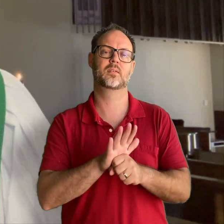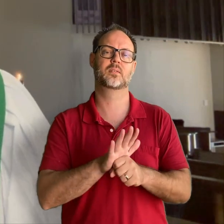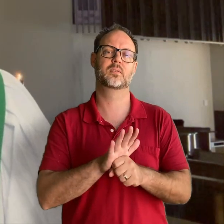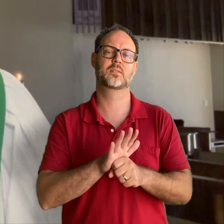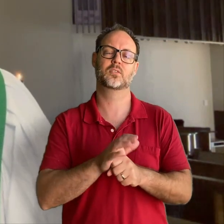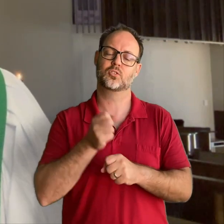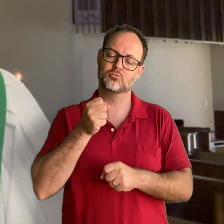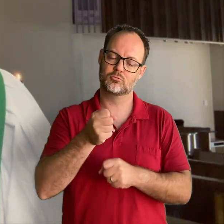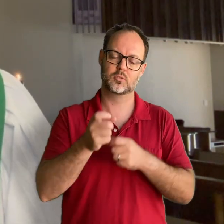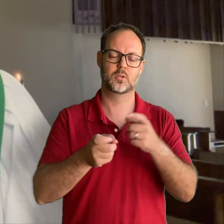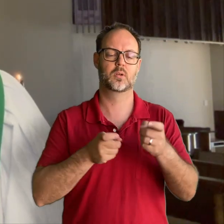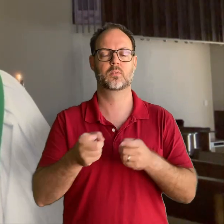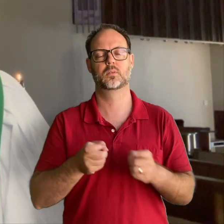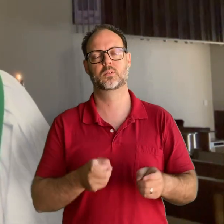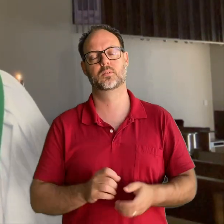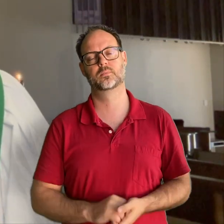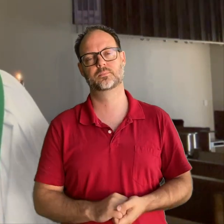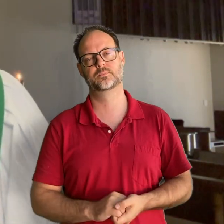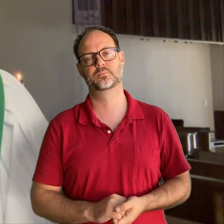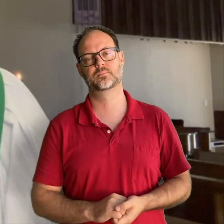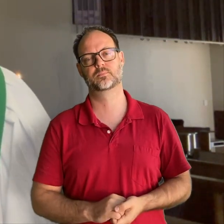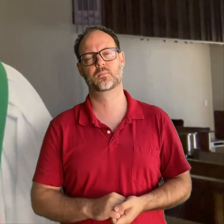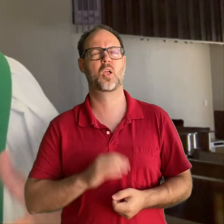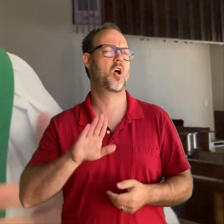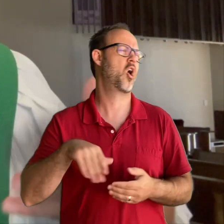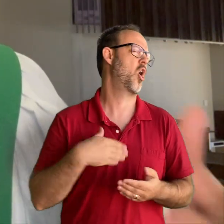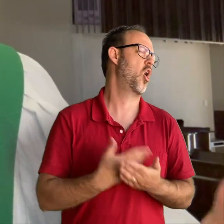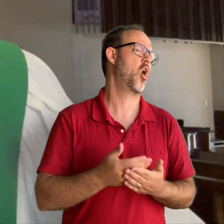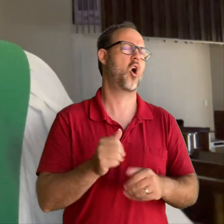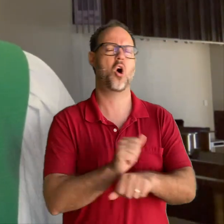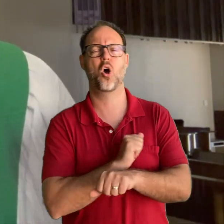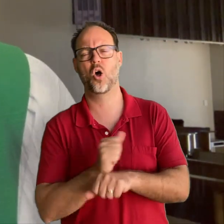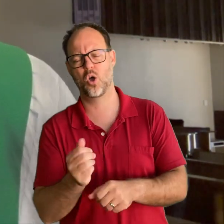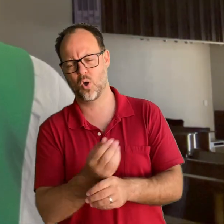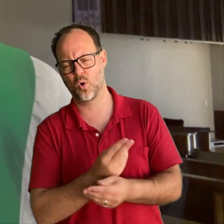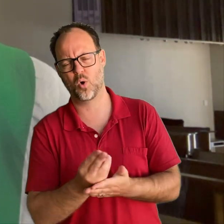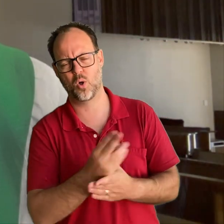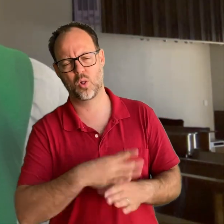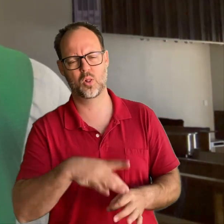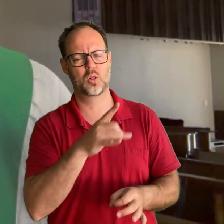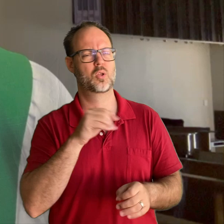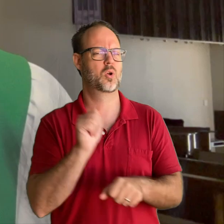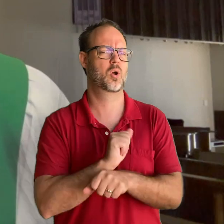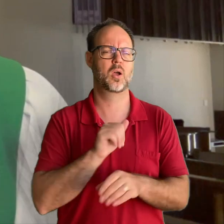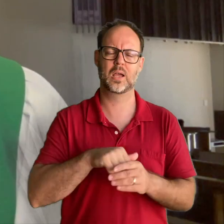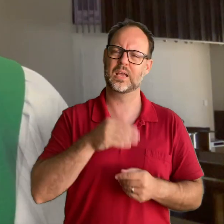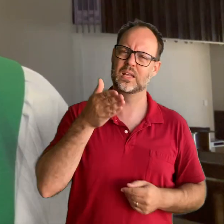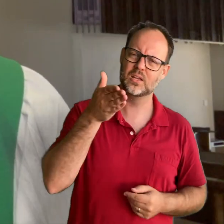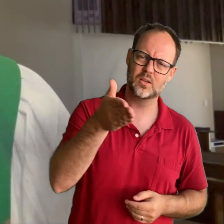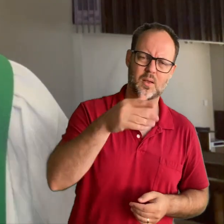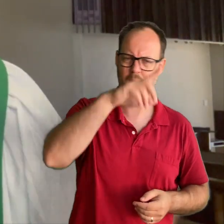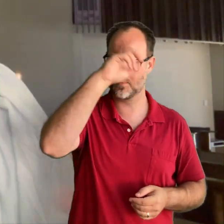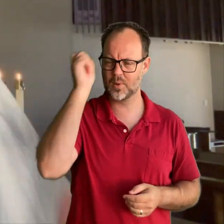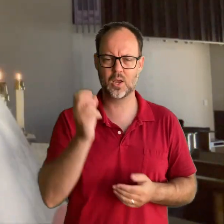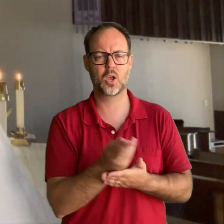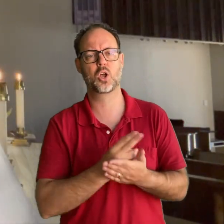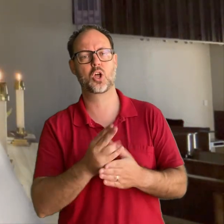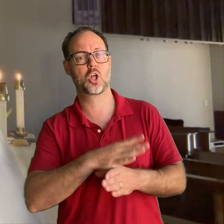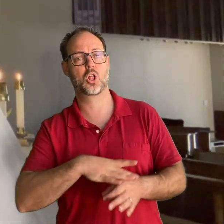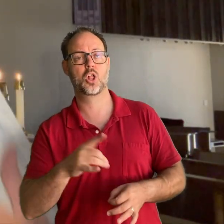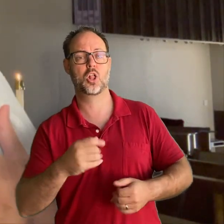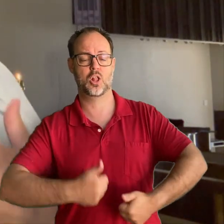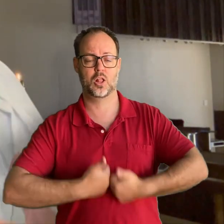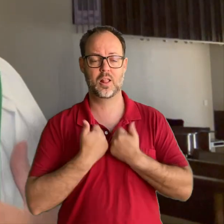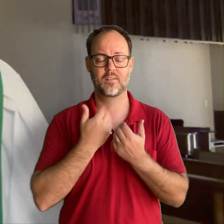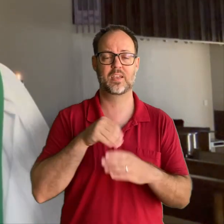faithfulness, self-control. These are all the work of the Holy Spirit at work within you. Because of the Holy